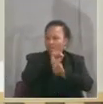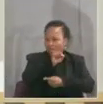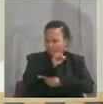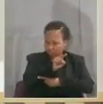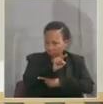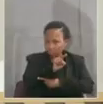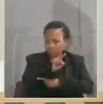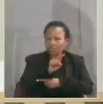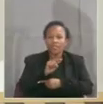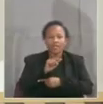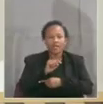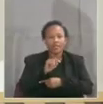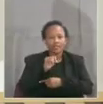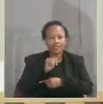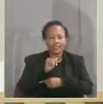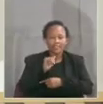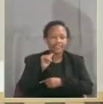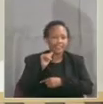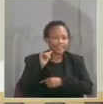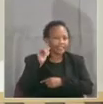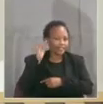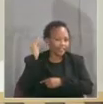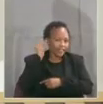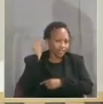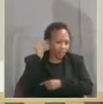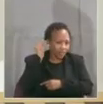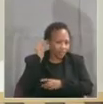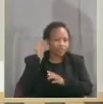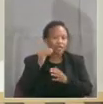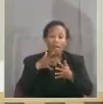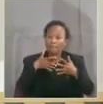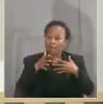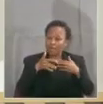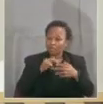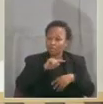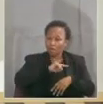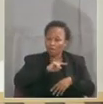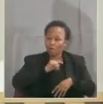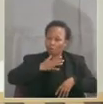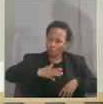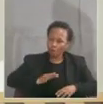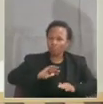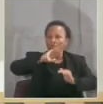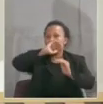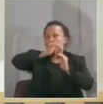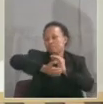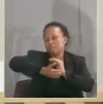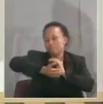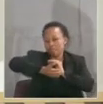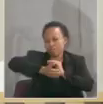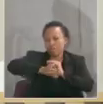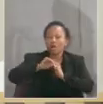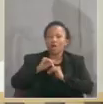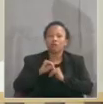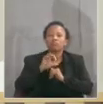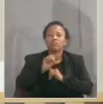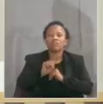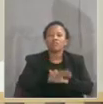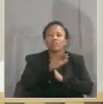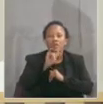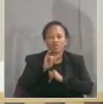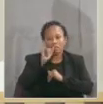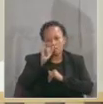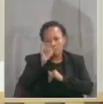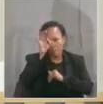are directed towards protecting the operations of the South African Police Service